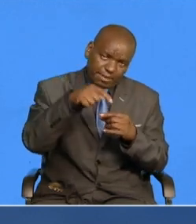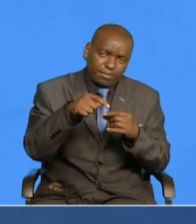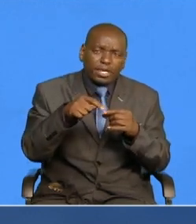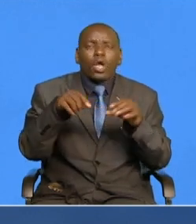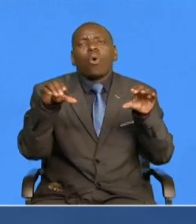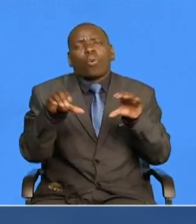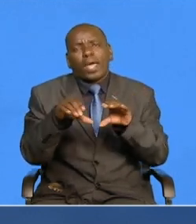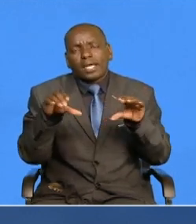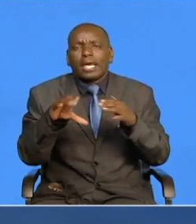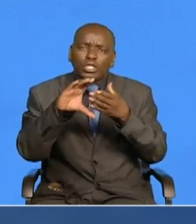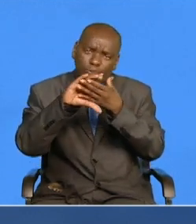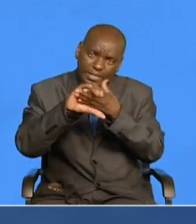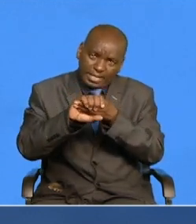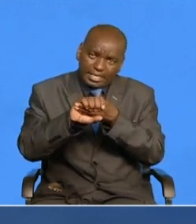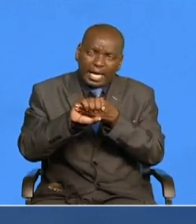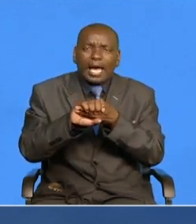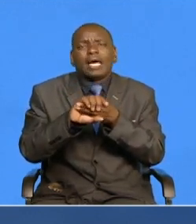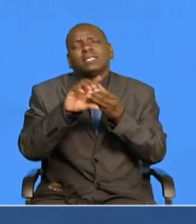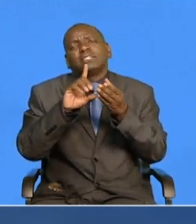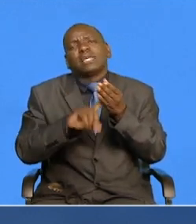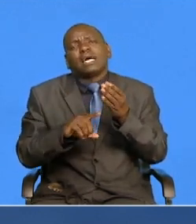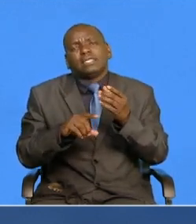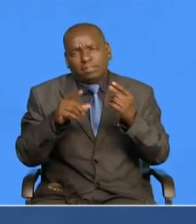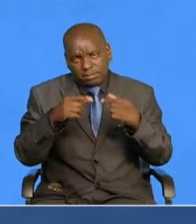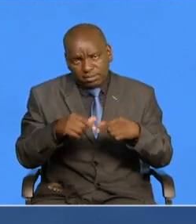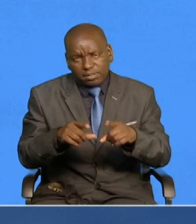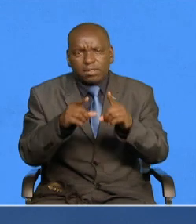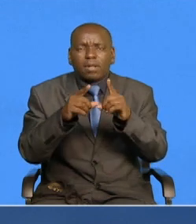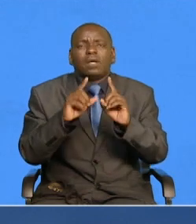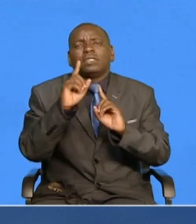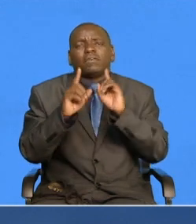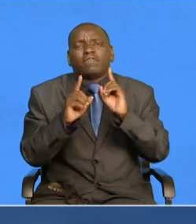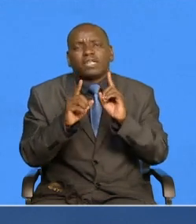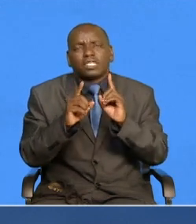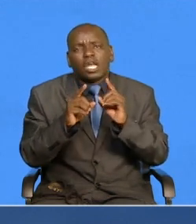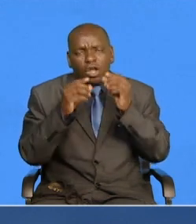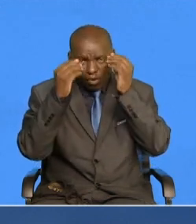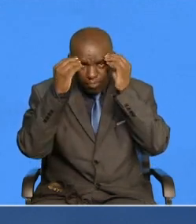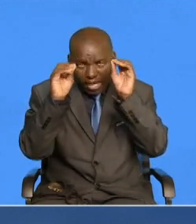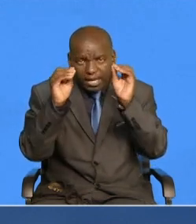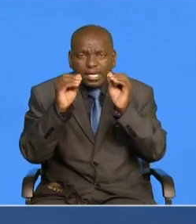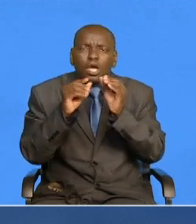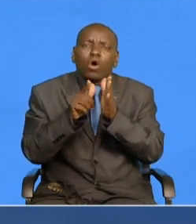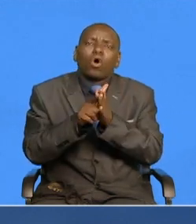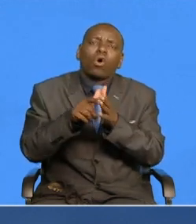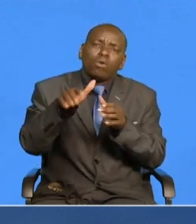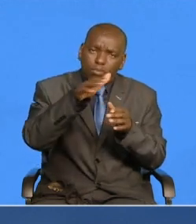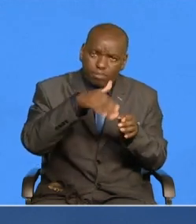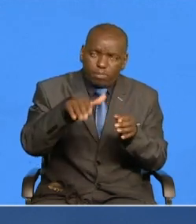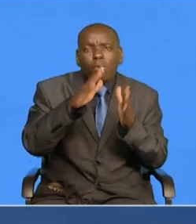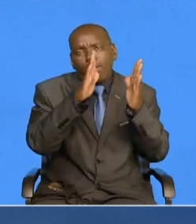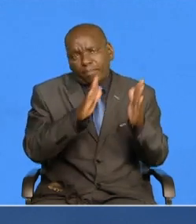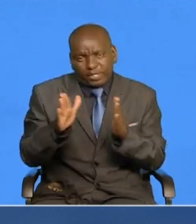work together to strengthen implementation and enforcement of all the recommended preventative measures.